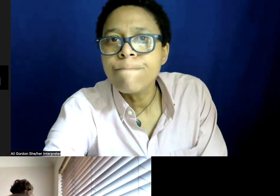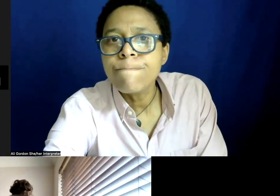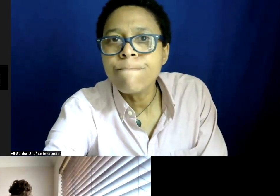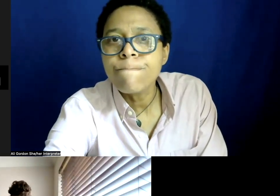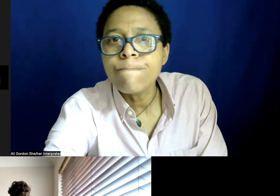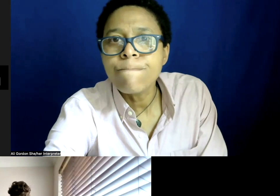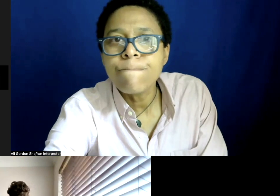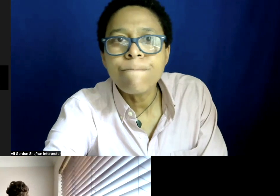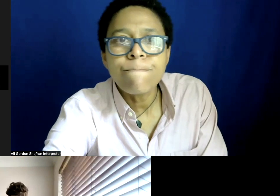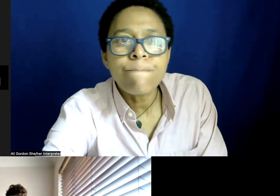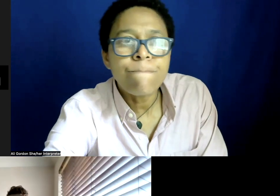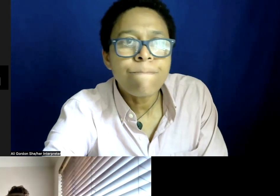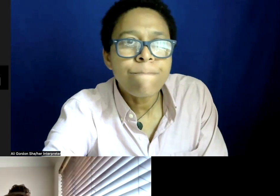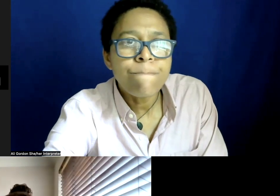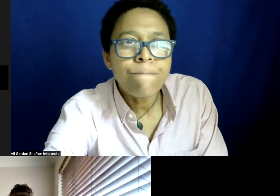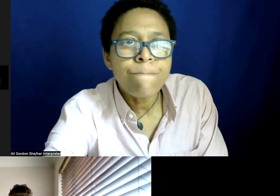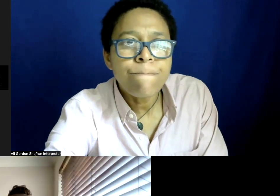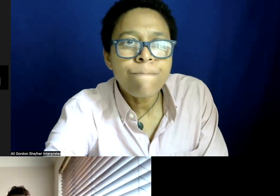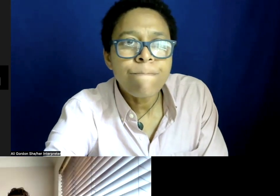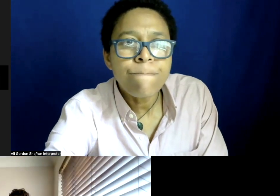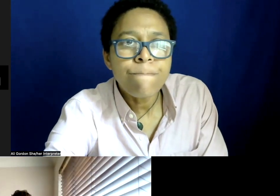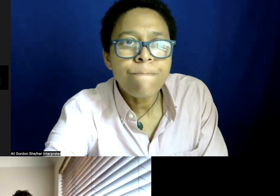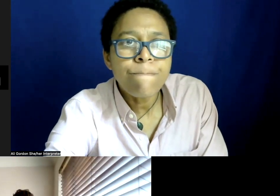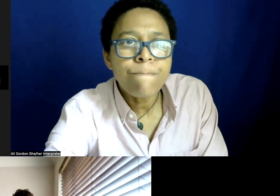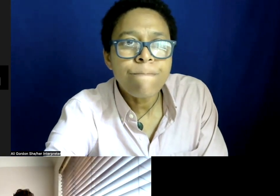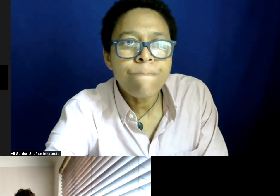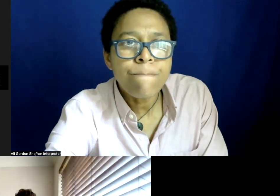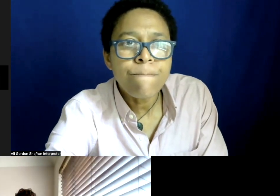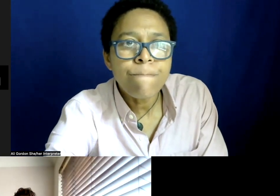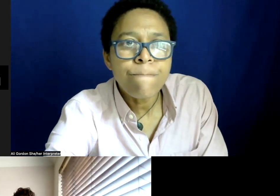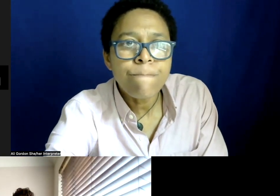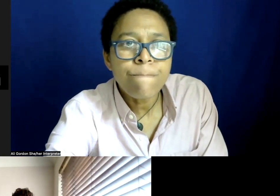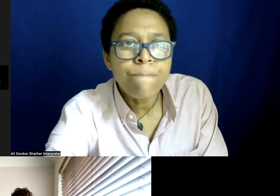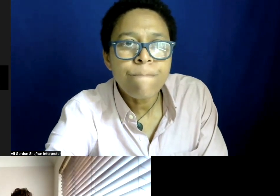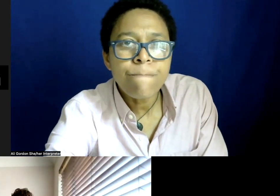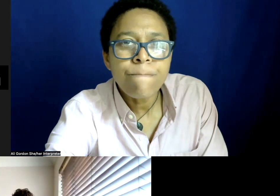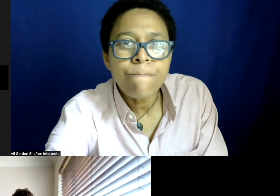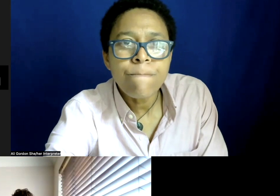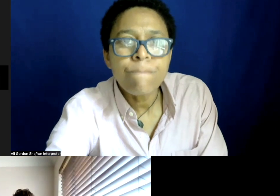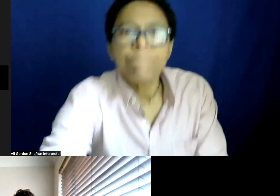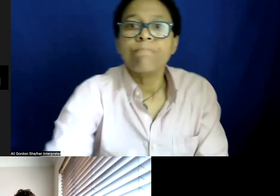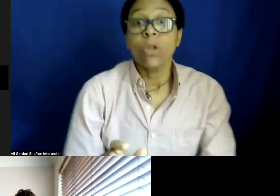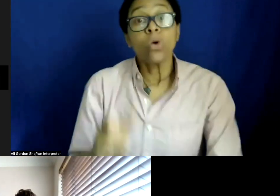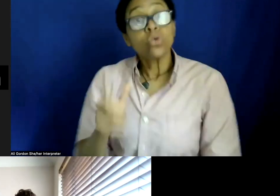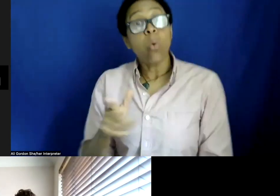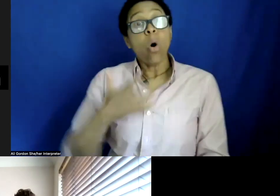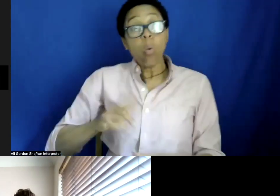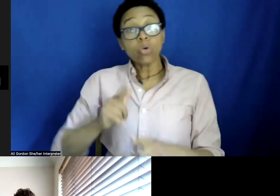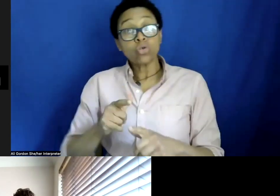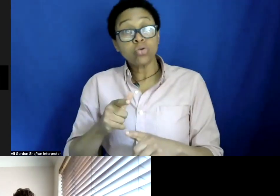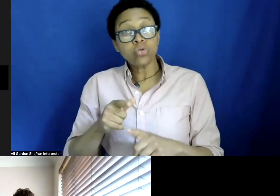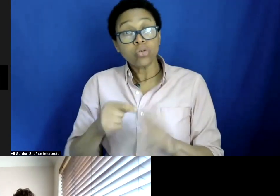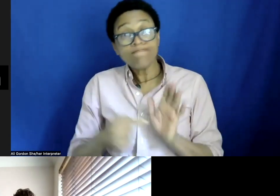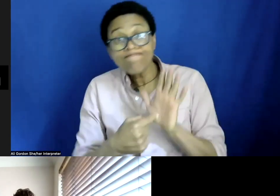obviously reinforce that this is a safe space for everybody. Only share what you feel comfortable with. If you need to tap out for